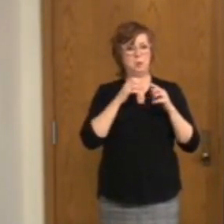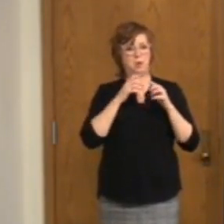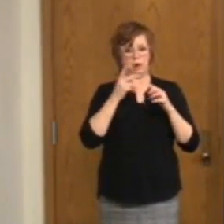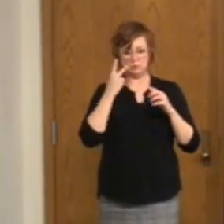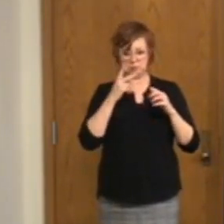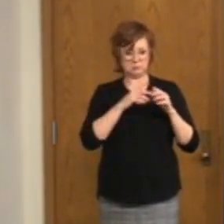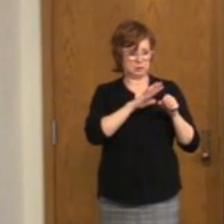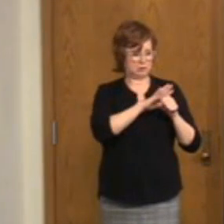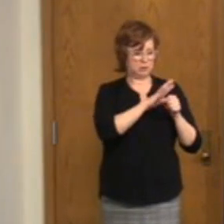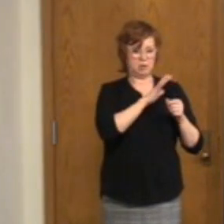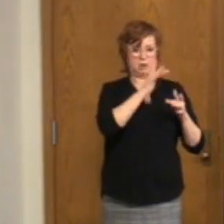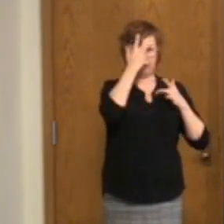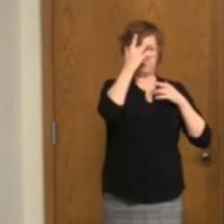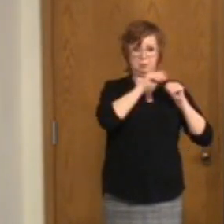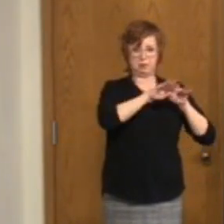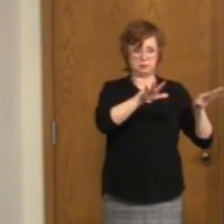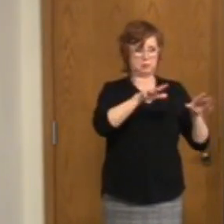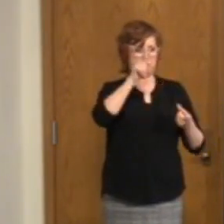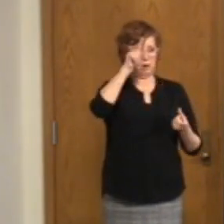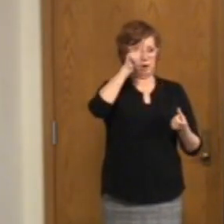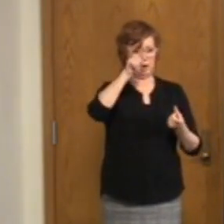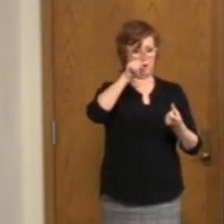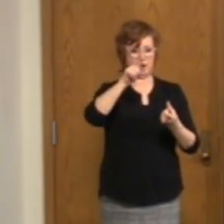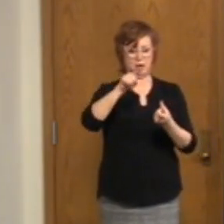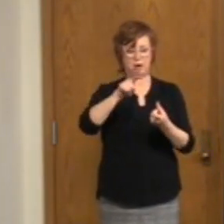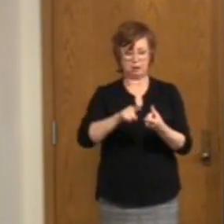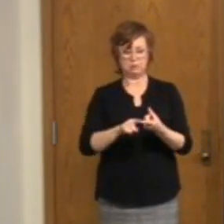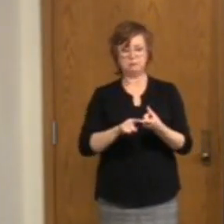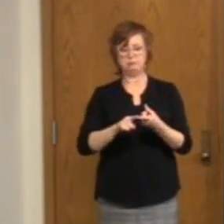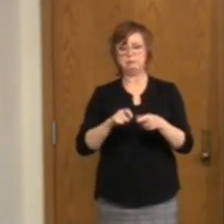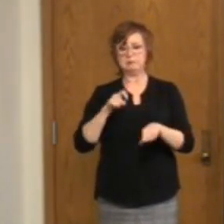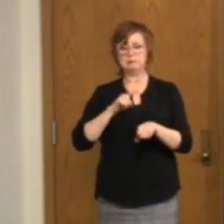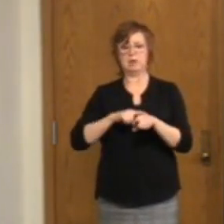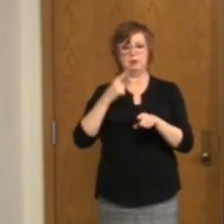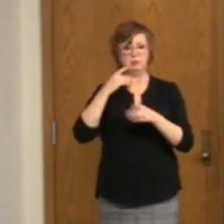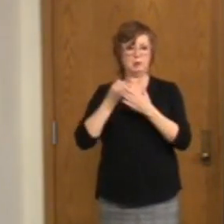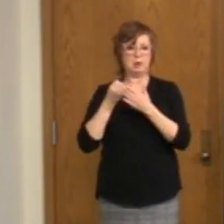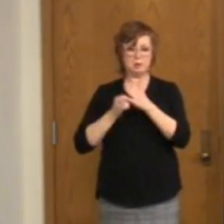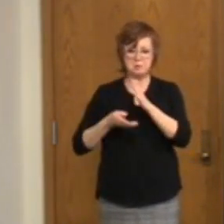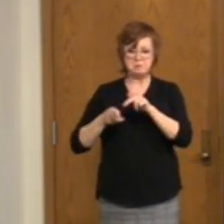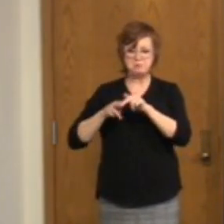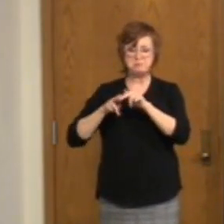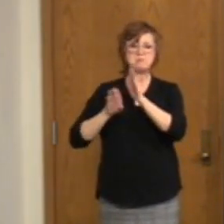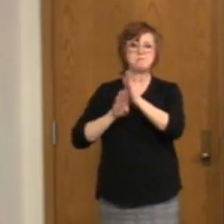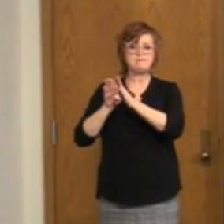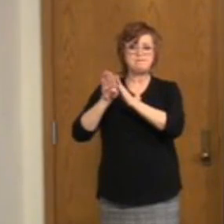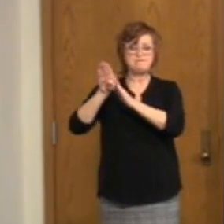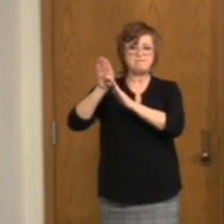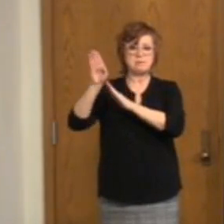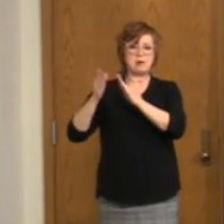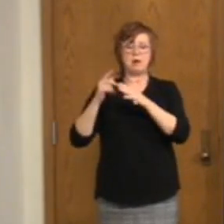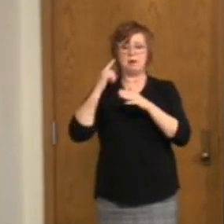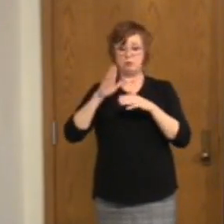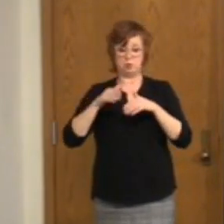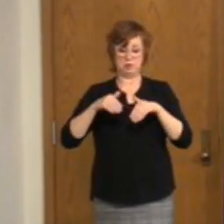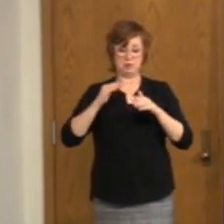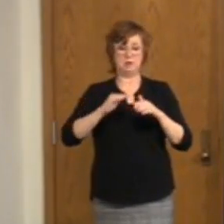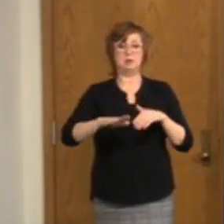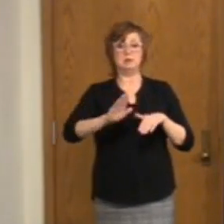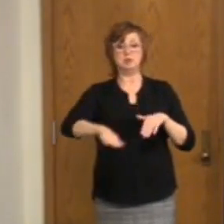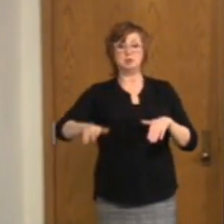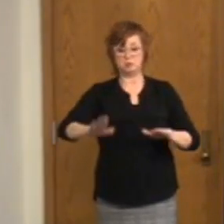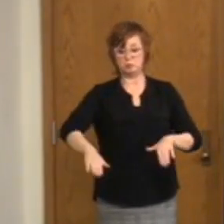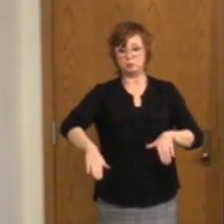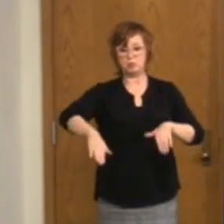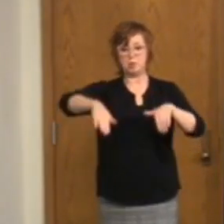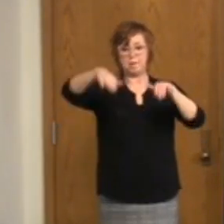our opportunities, and growing in particular that opportunity for the next generation to stay here and build a career and have a